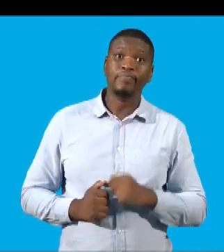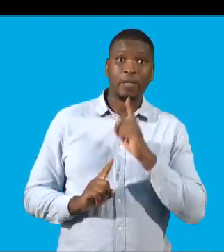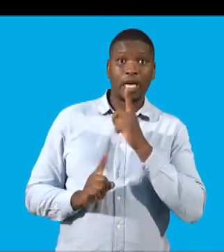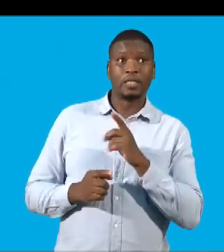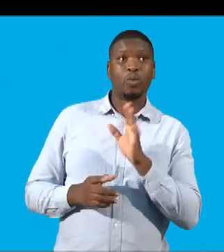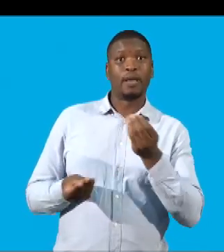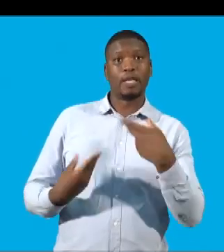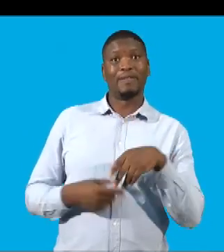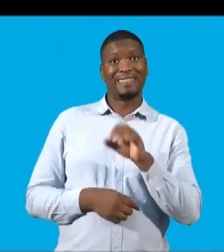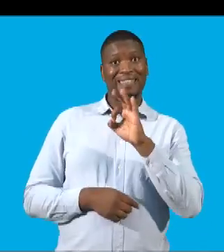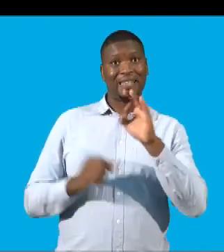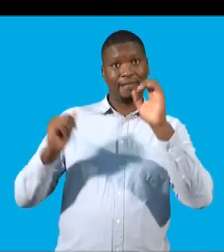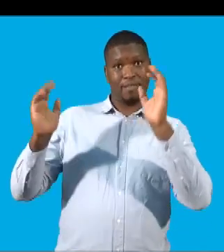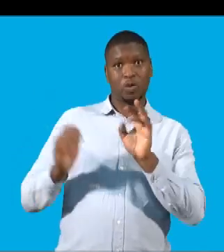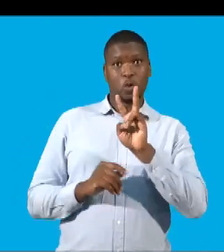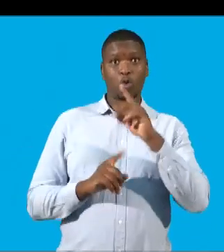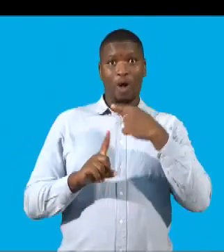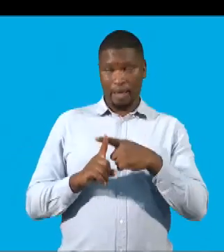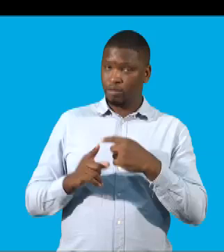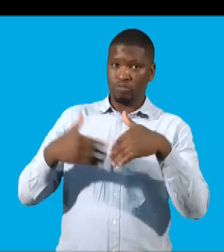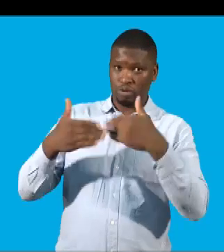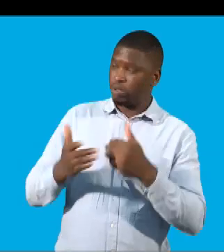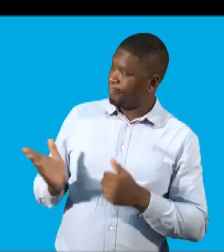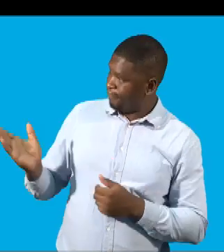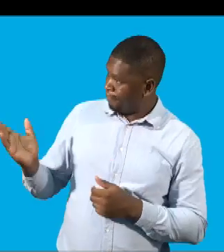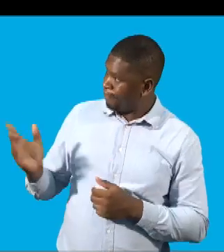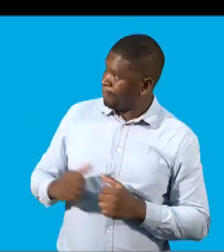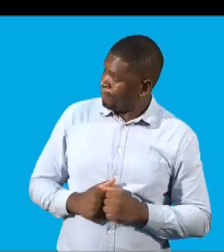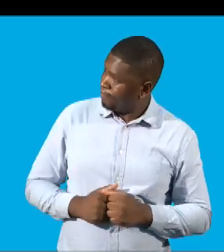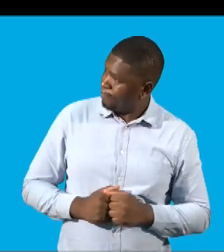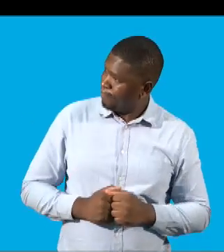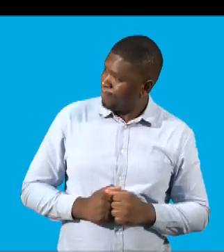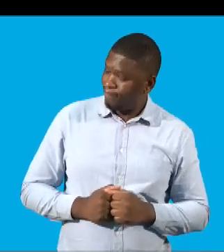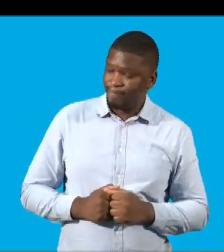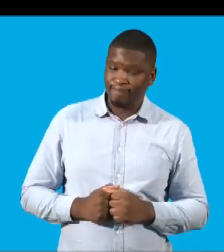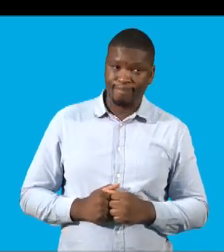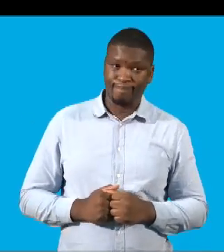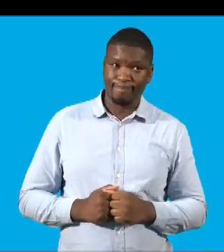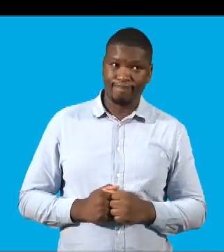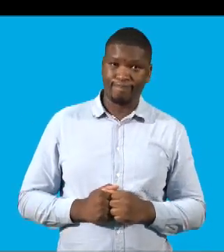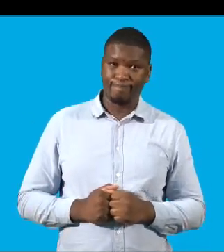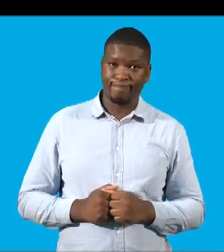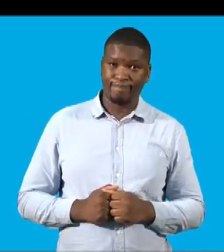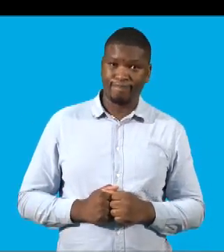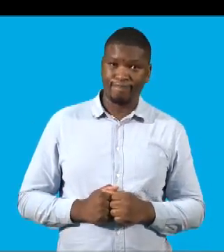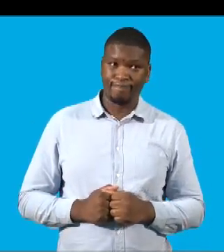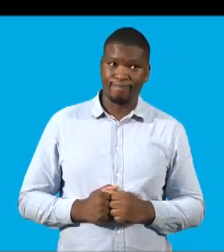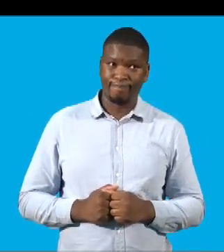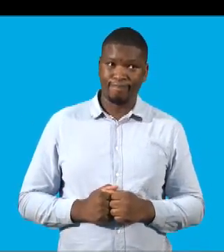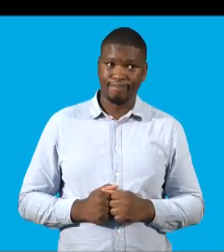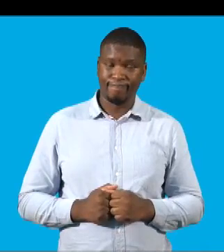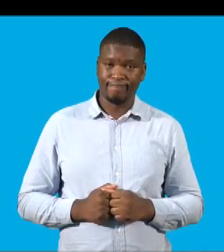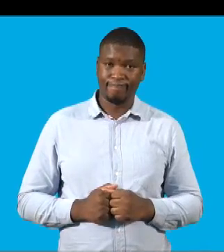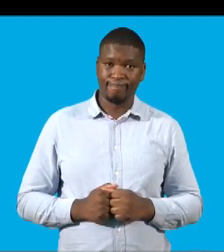3 bracket 2x minus 3, and that is cubed. That is divided by 3,